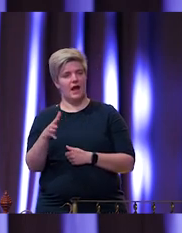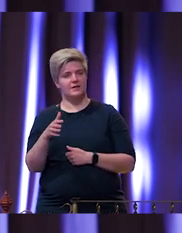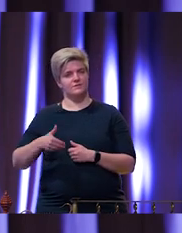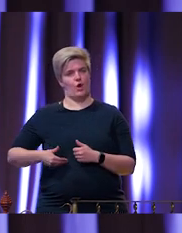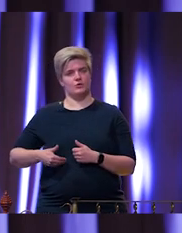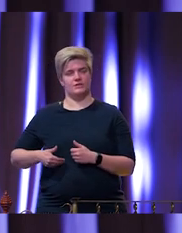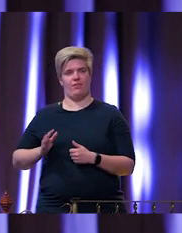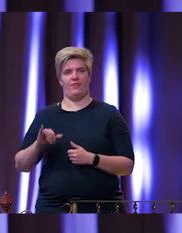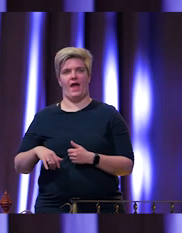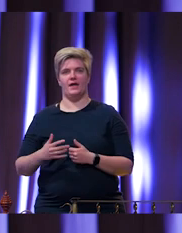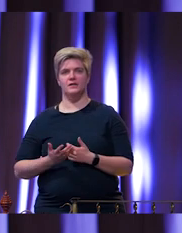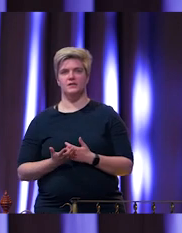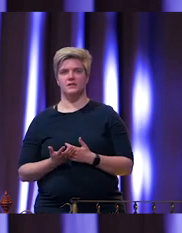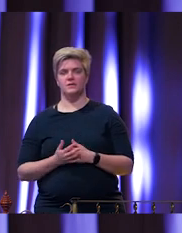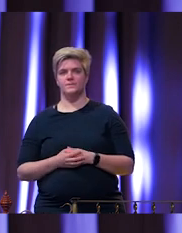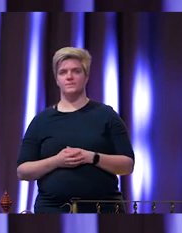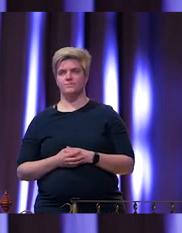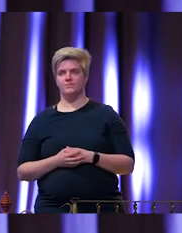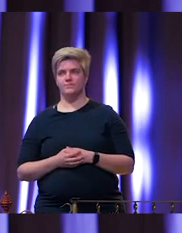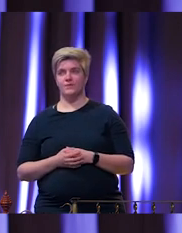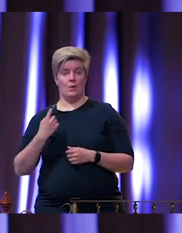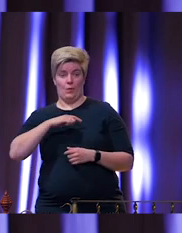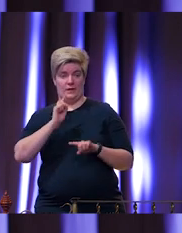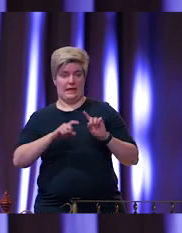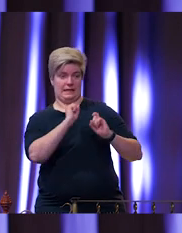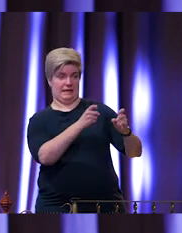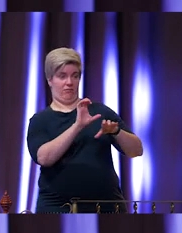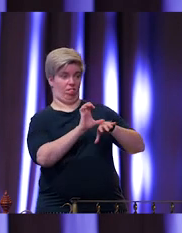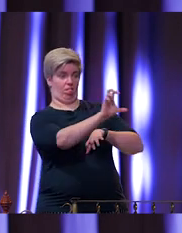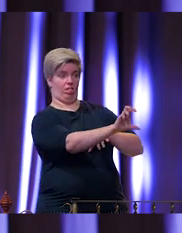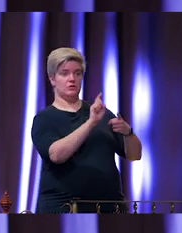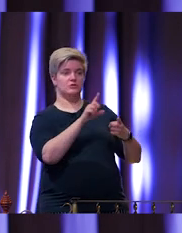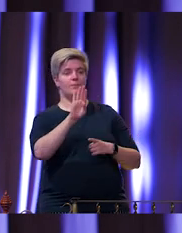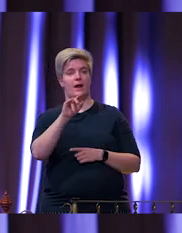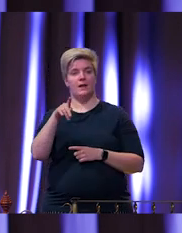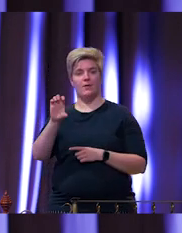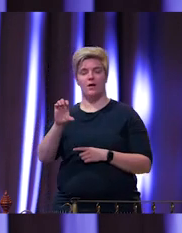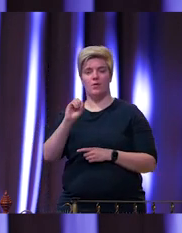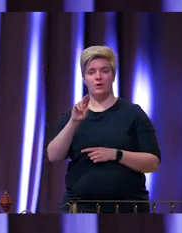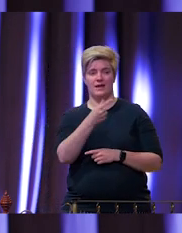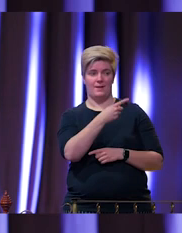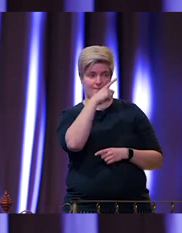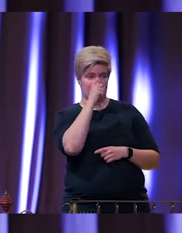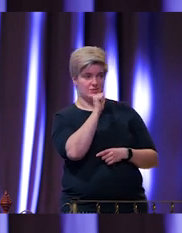that we can't give larger grants to BIPOC serving organizations because they're not going to be able to